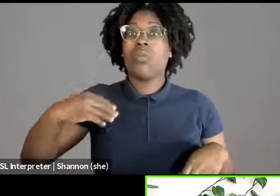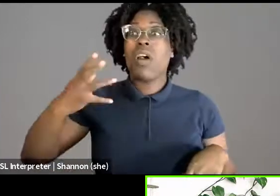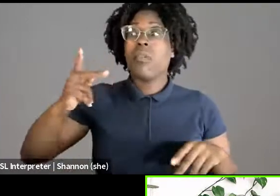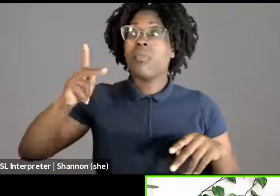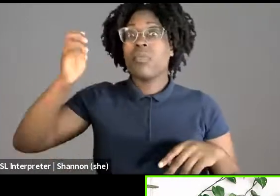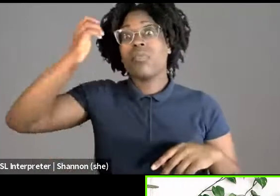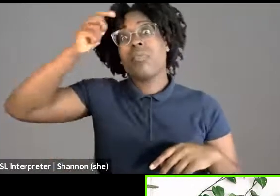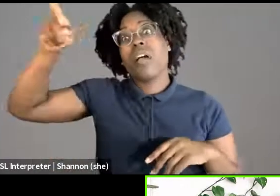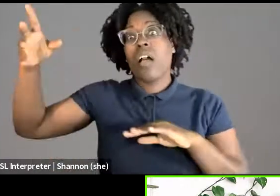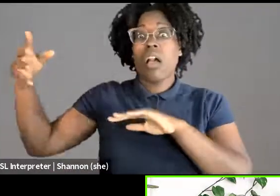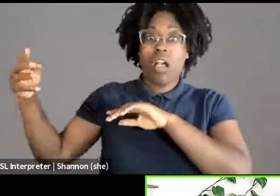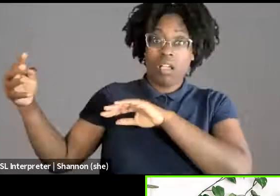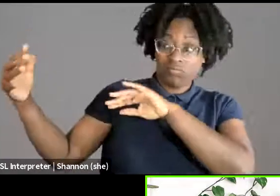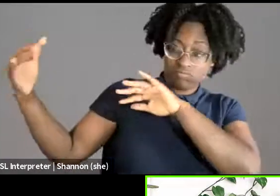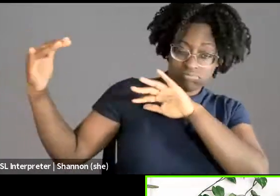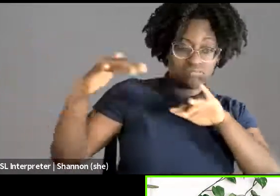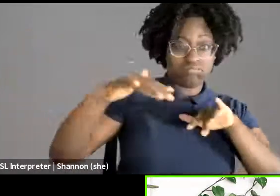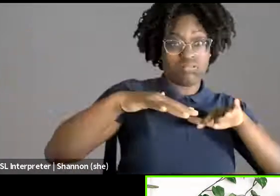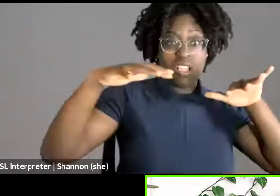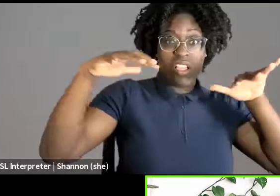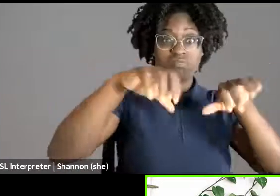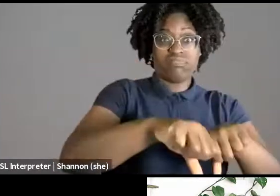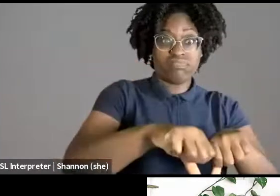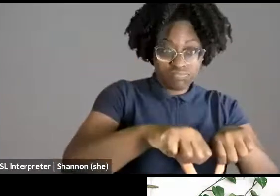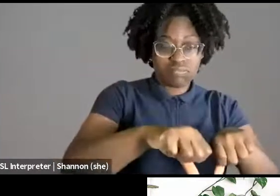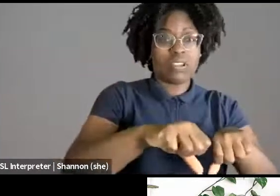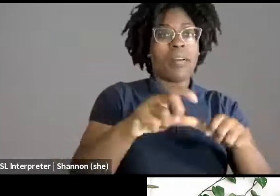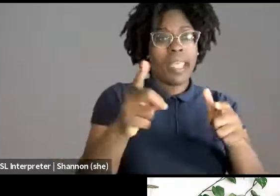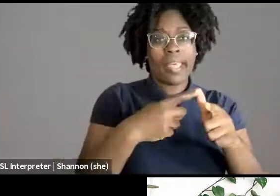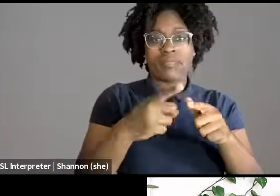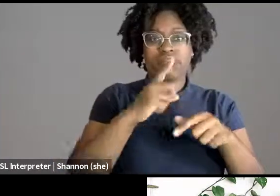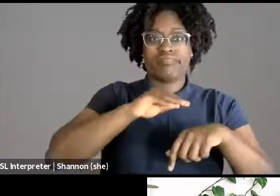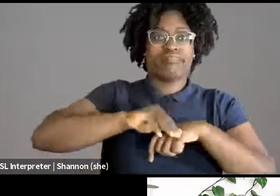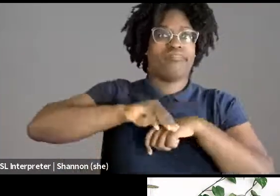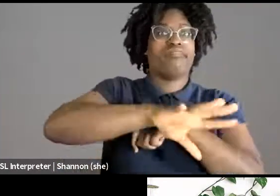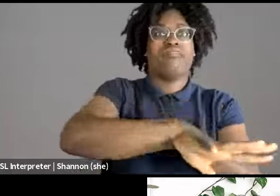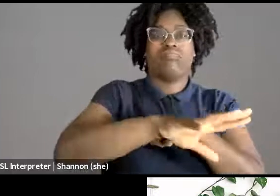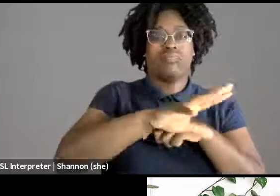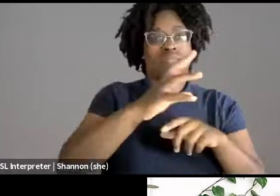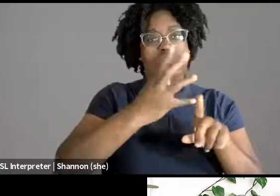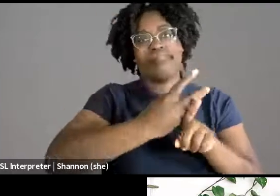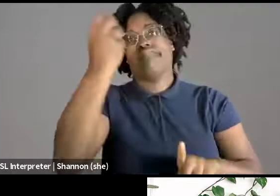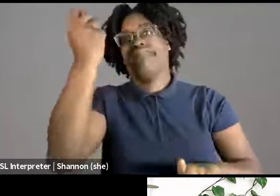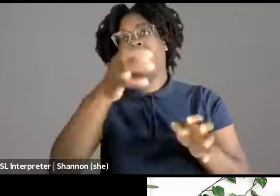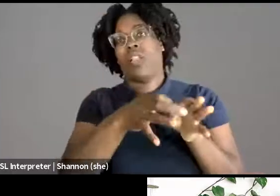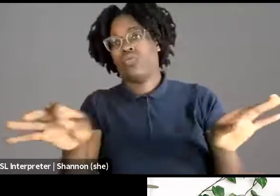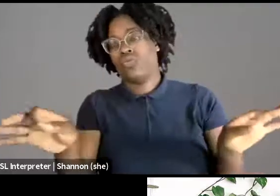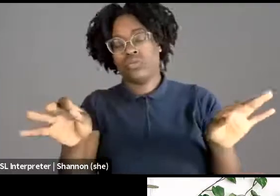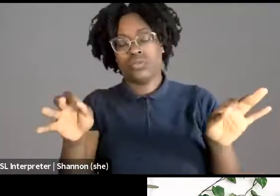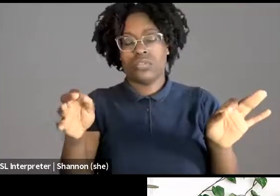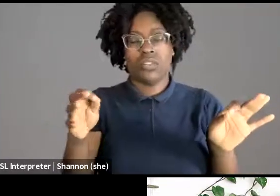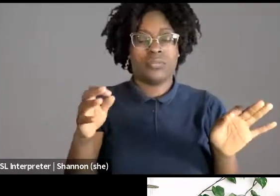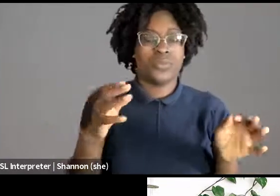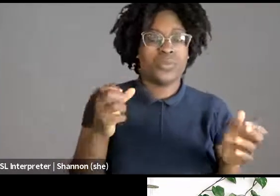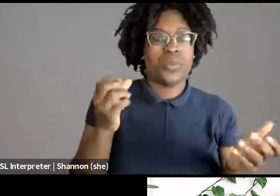Yeah, Mhm. sort of an afterthought. Mhm. Yeah. Well, thank you for that. Could